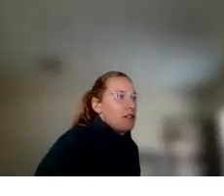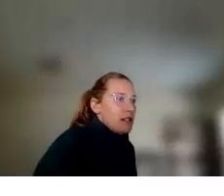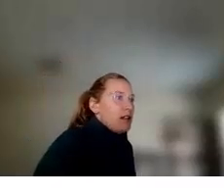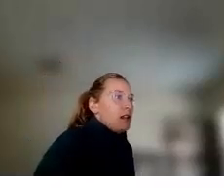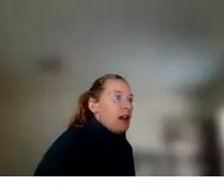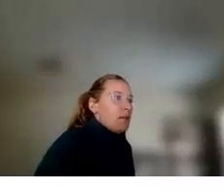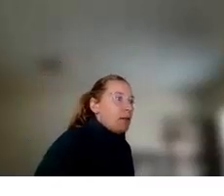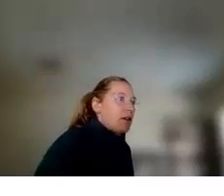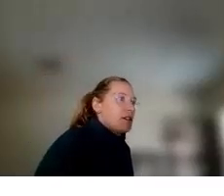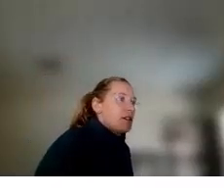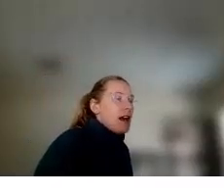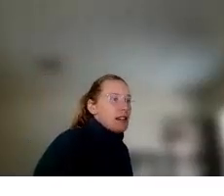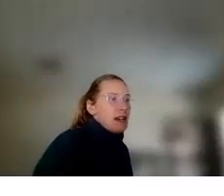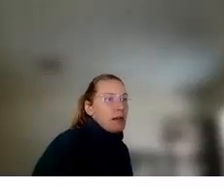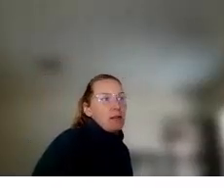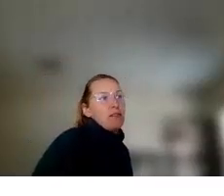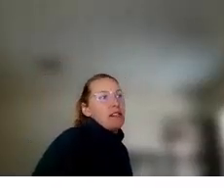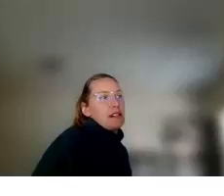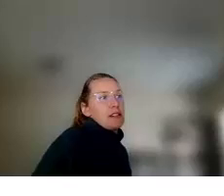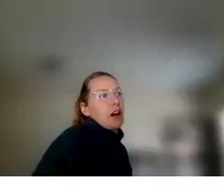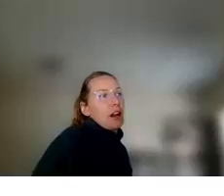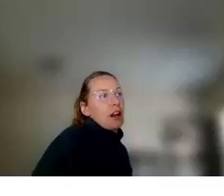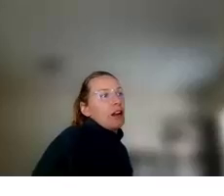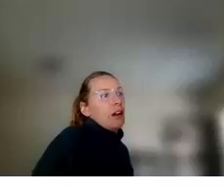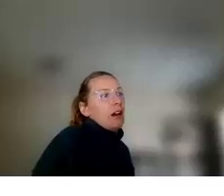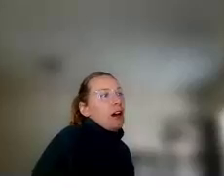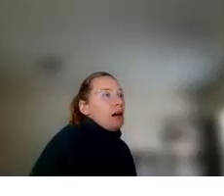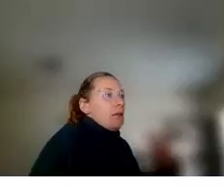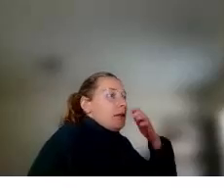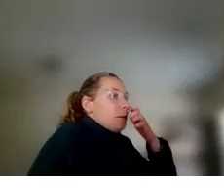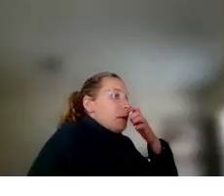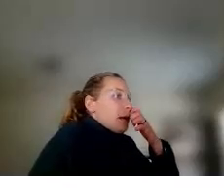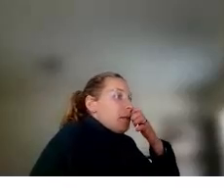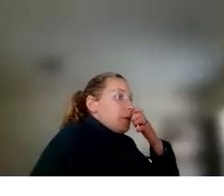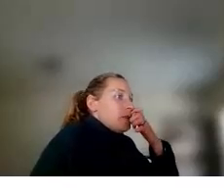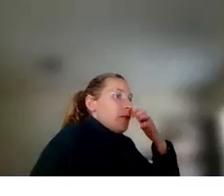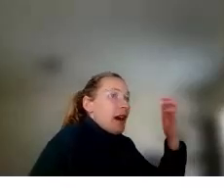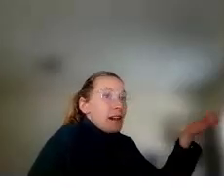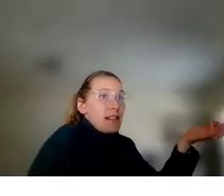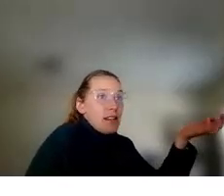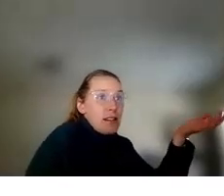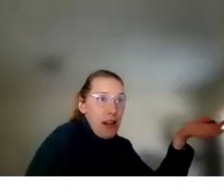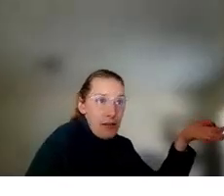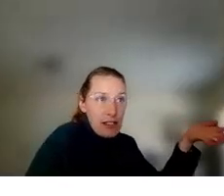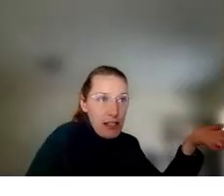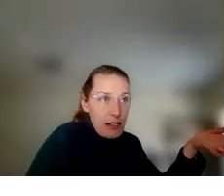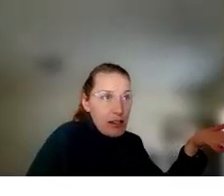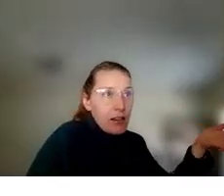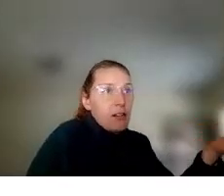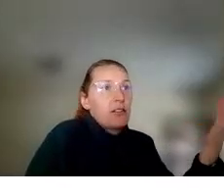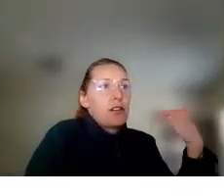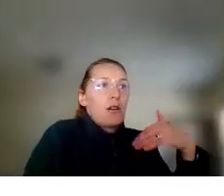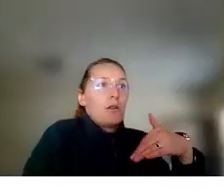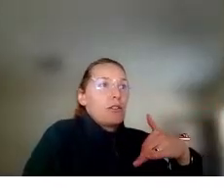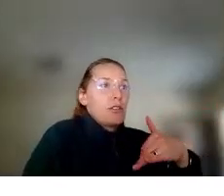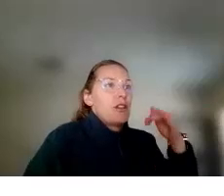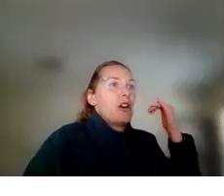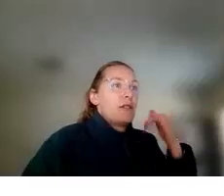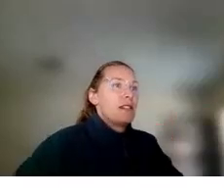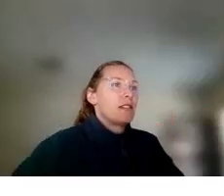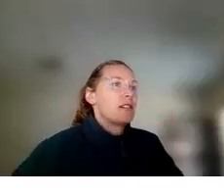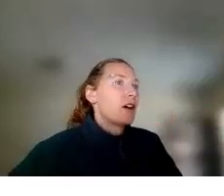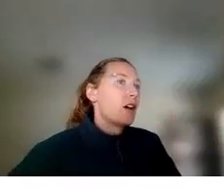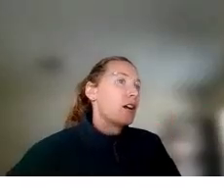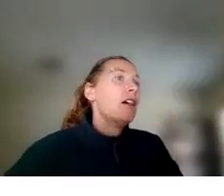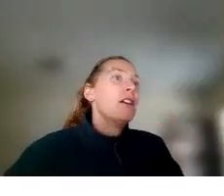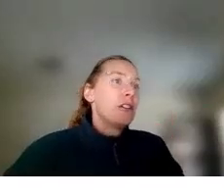And then for CLLI members at time of CSR, they'll be able to access CFC. So just